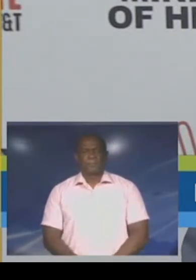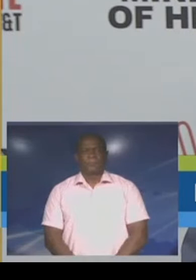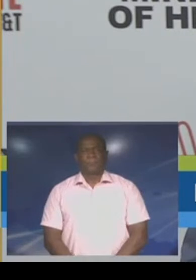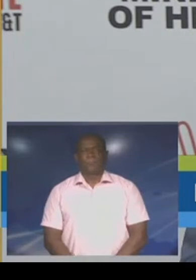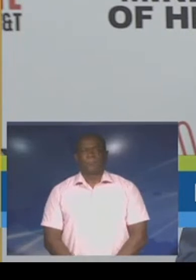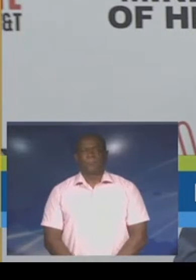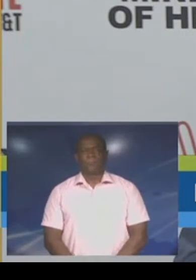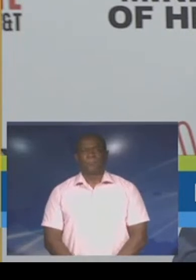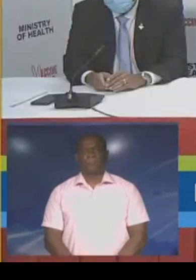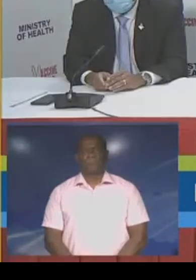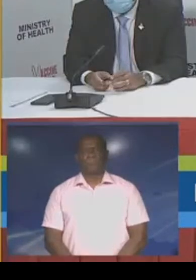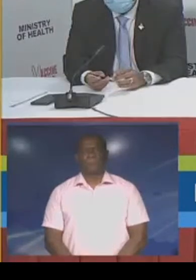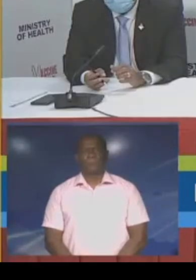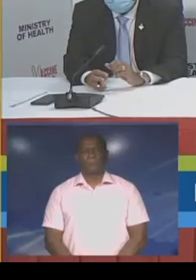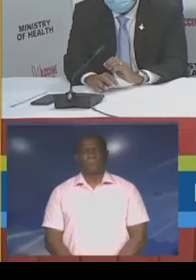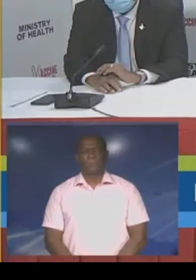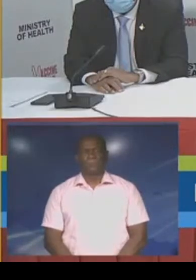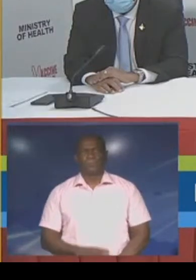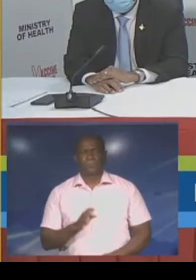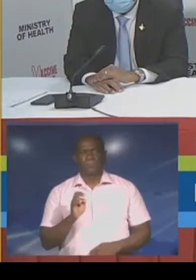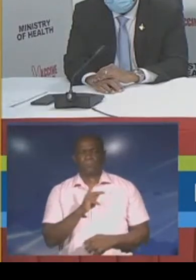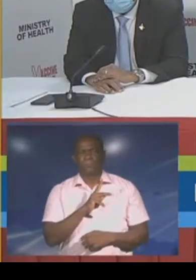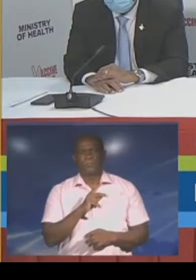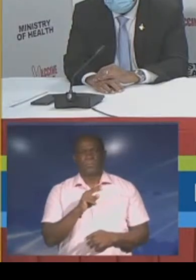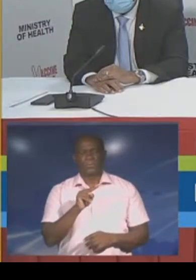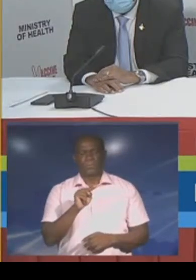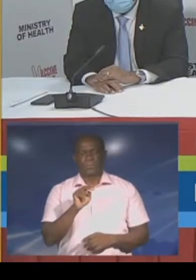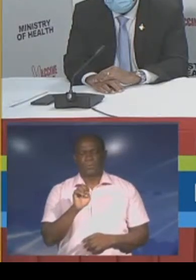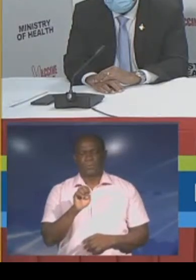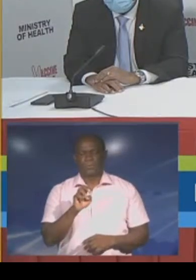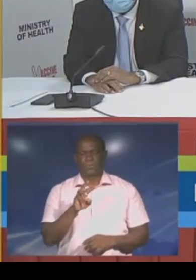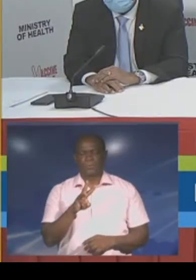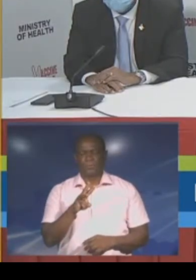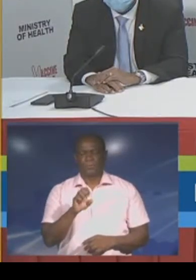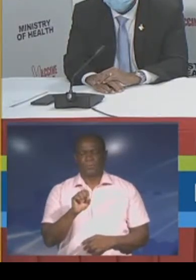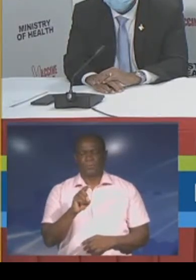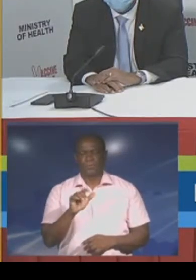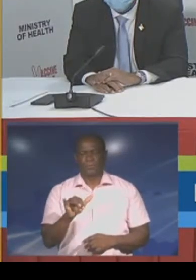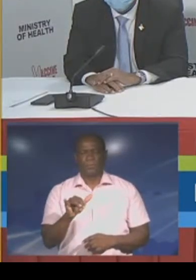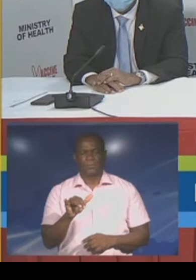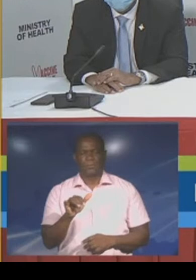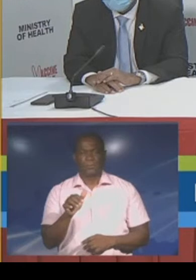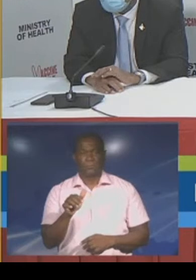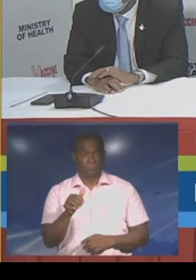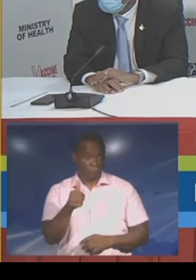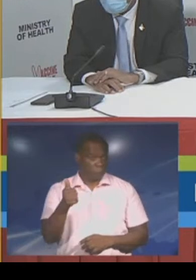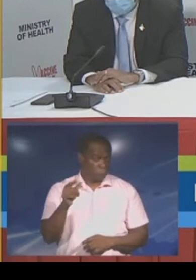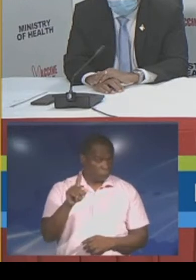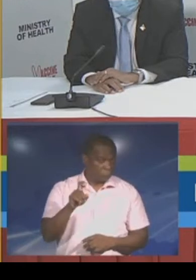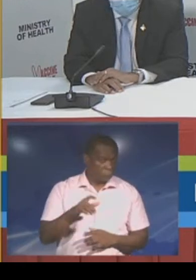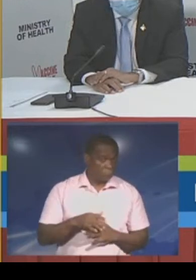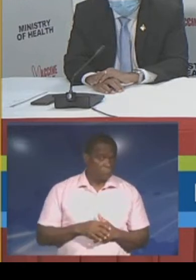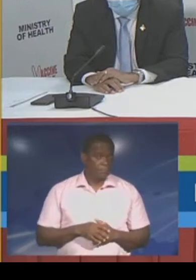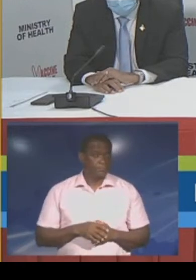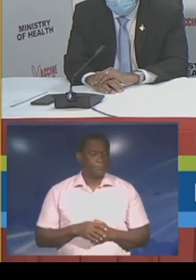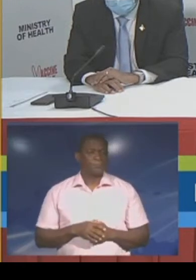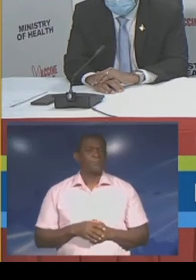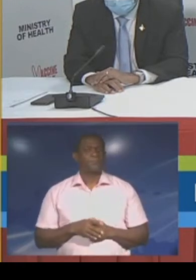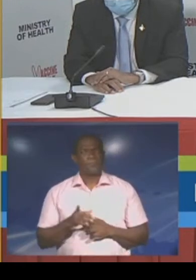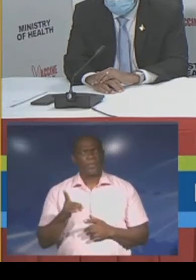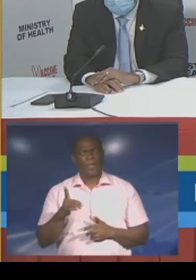Minister. We go back to the Newsday for another question. Just following up on